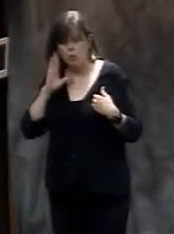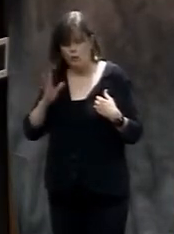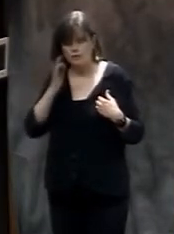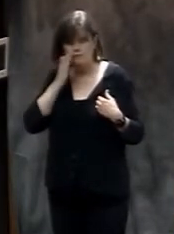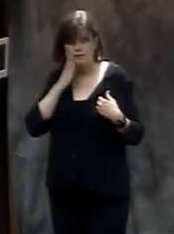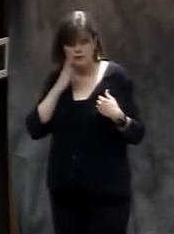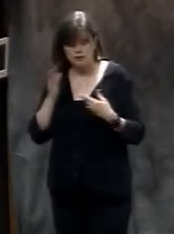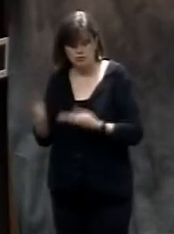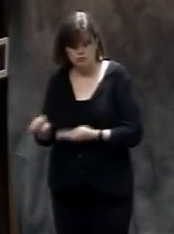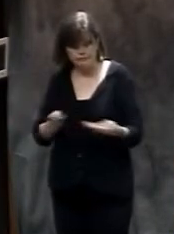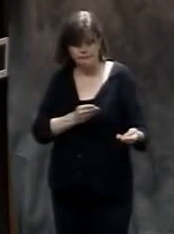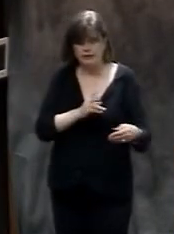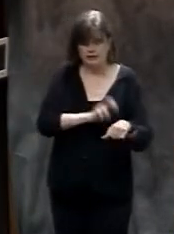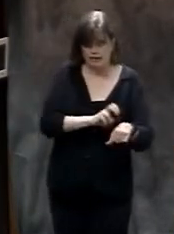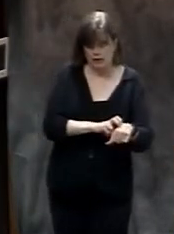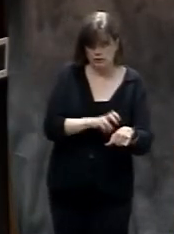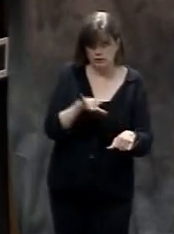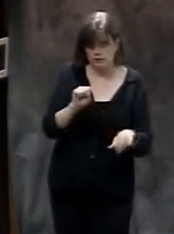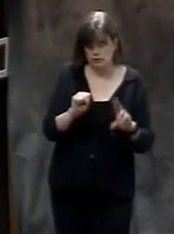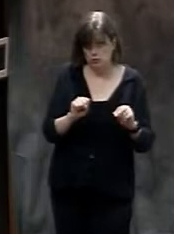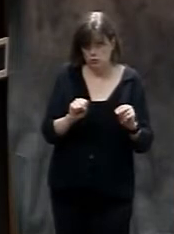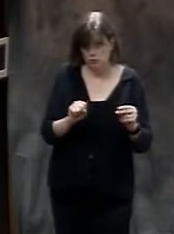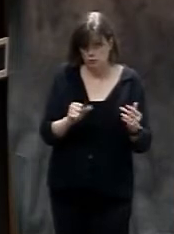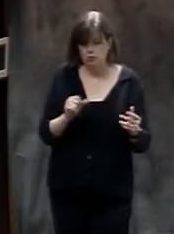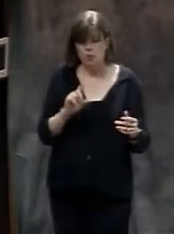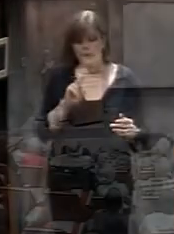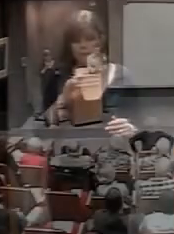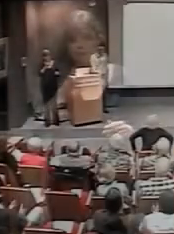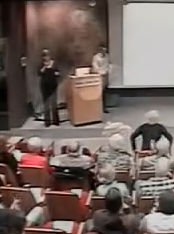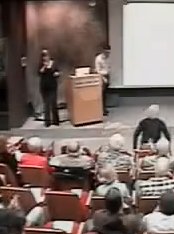pass it back off to her to talk about that.